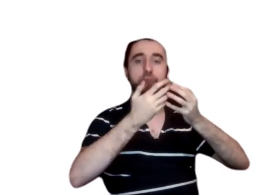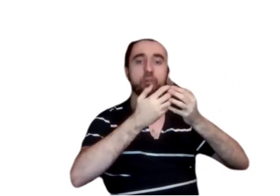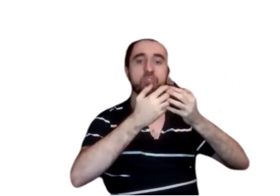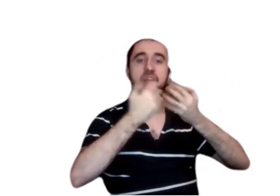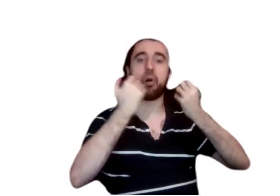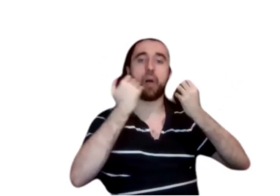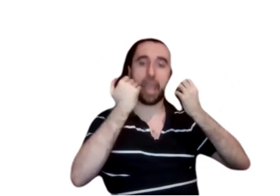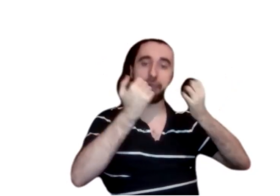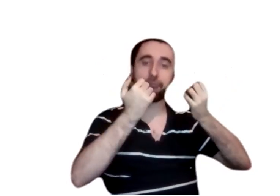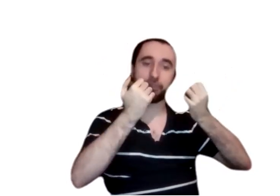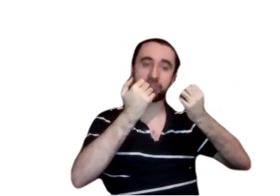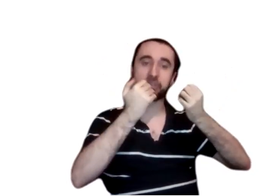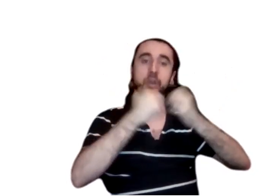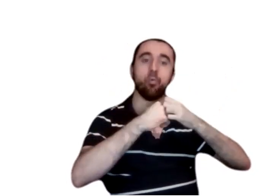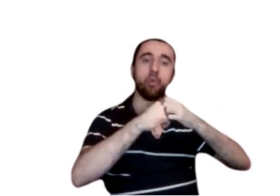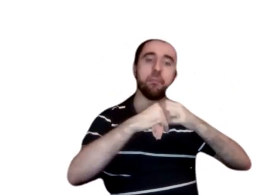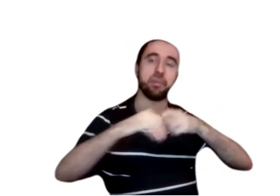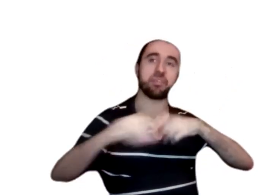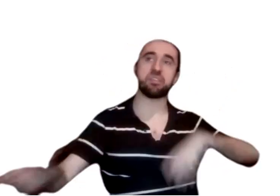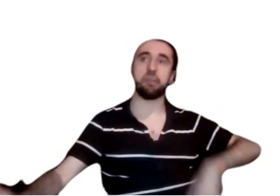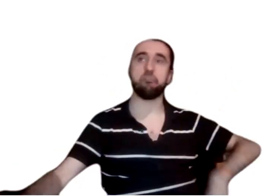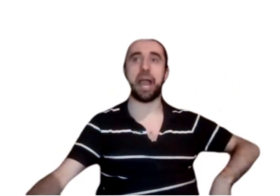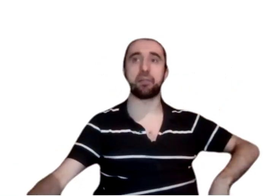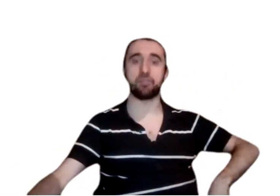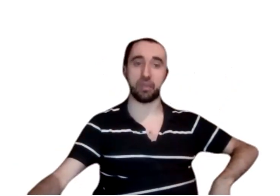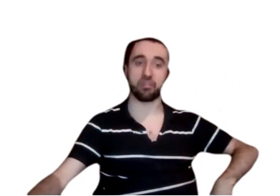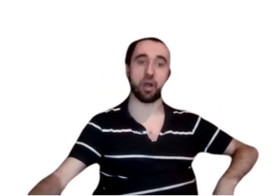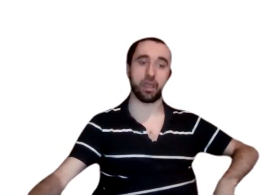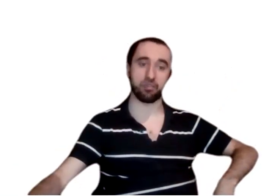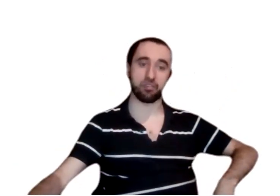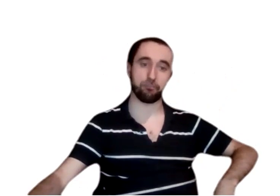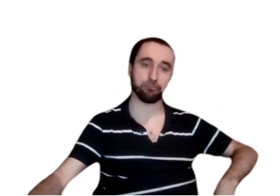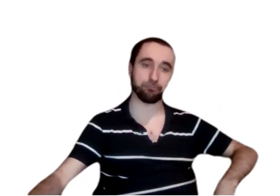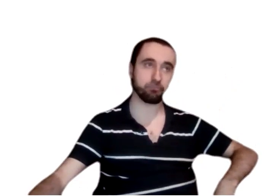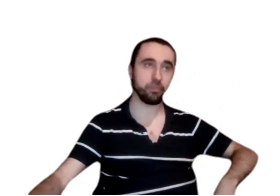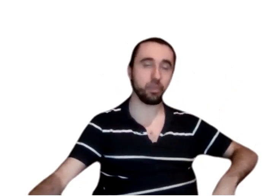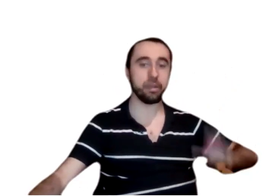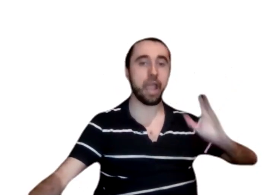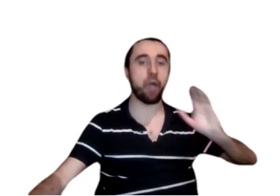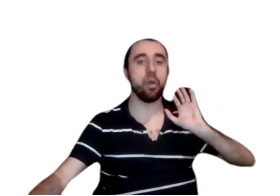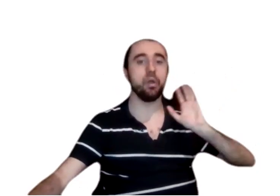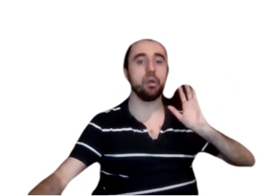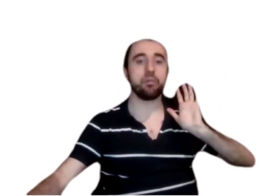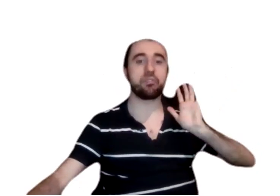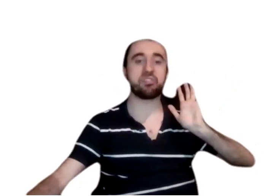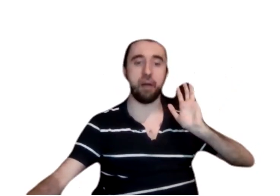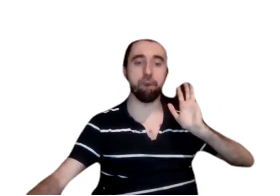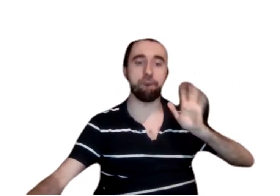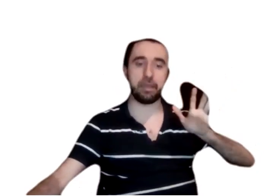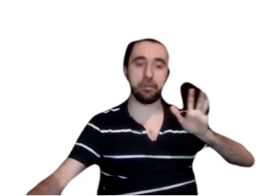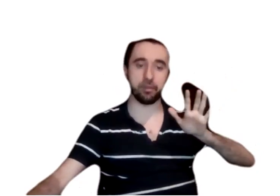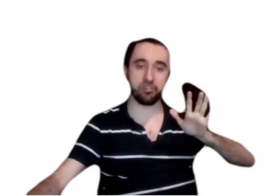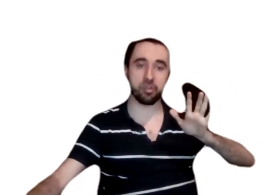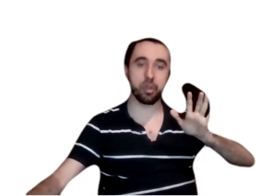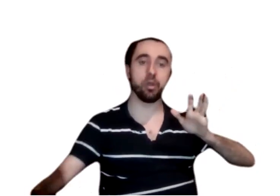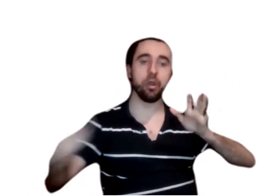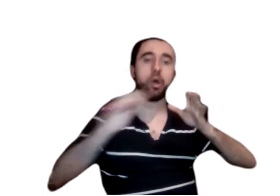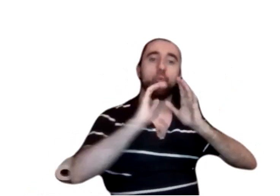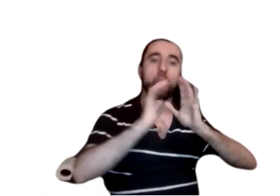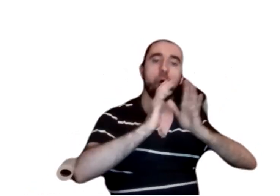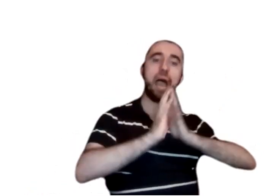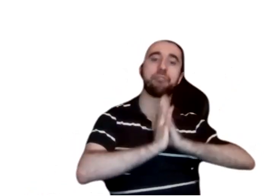to focus our effort where the business impact is highest. Now, some